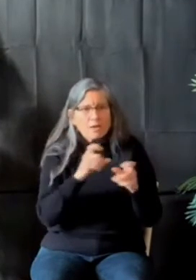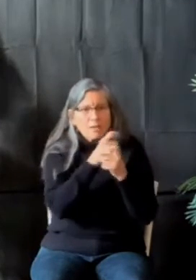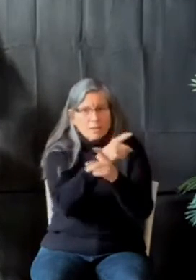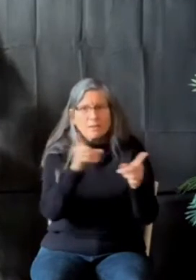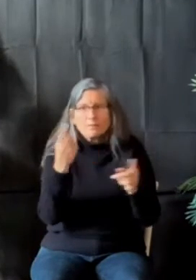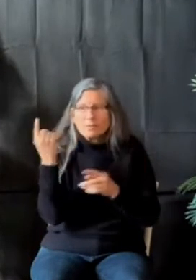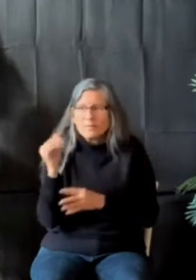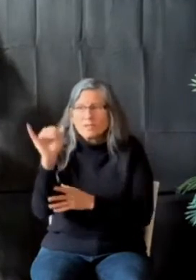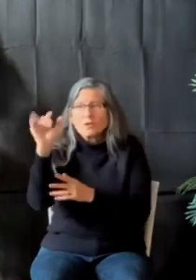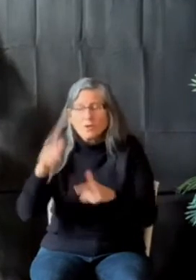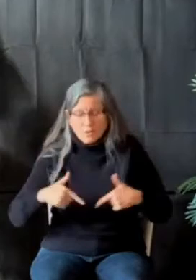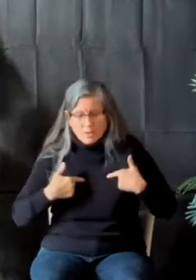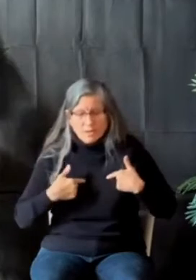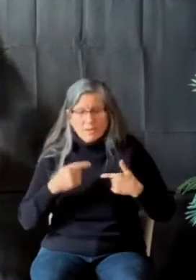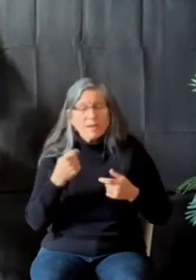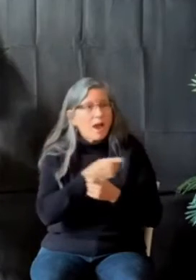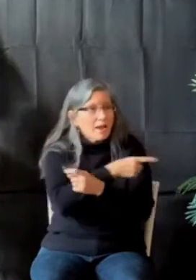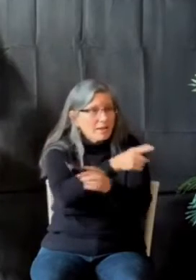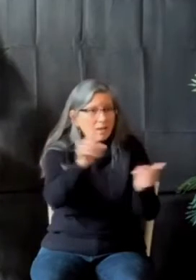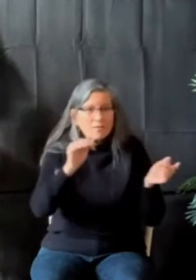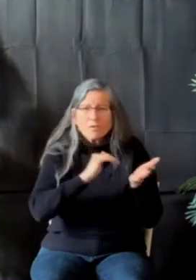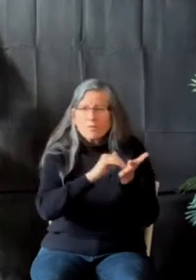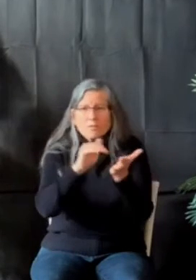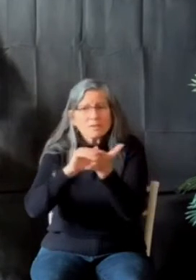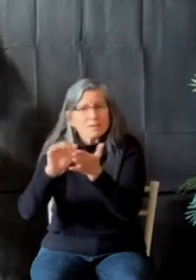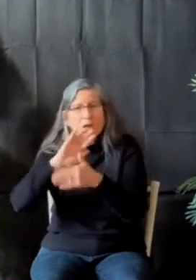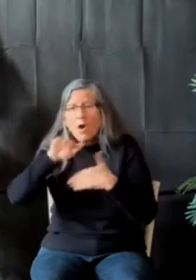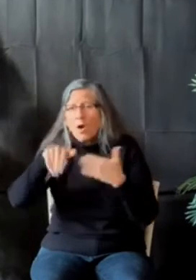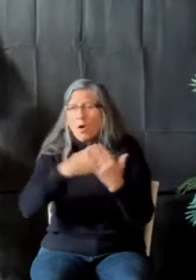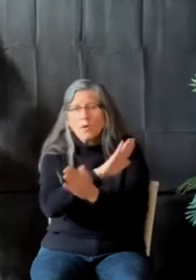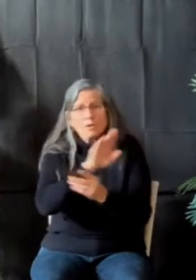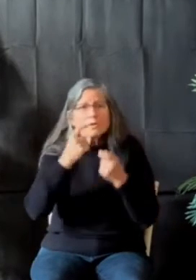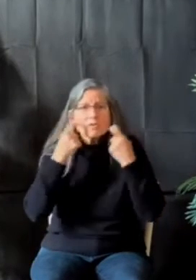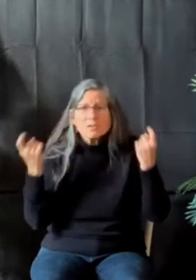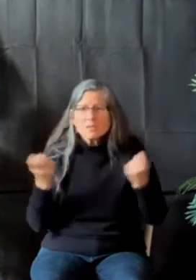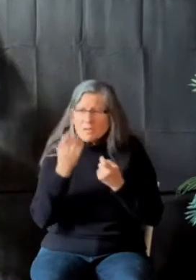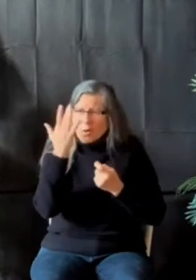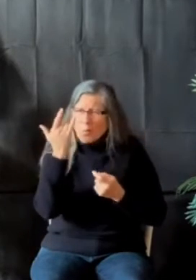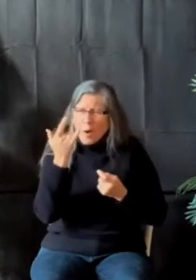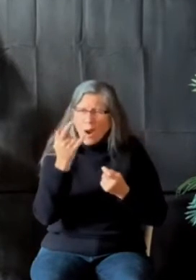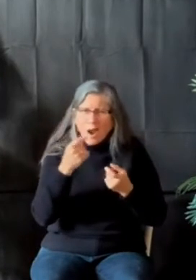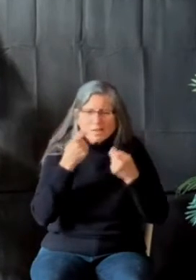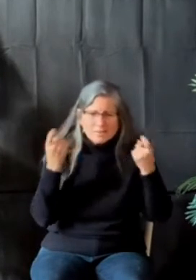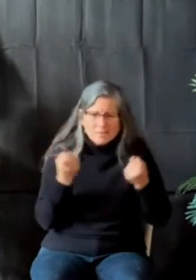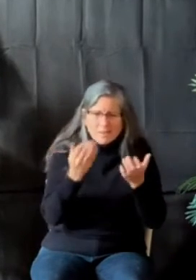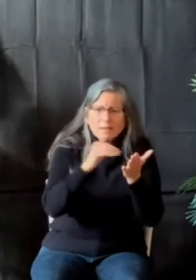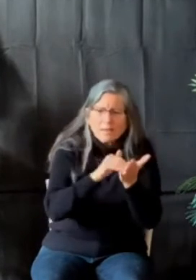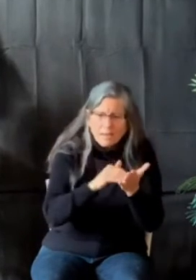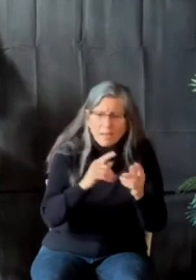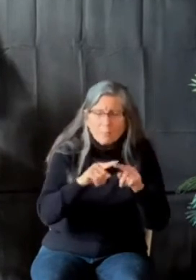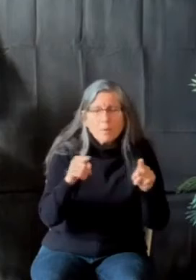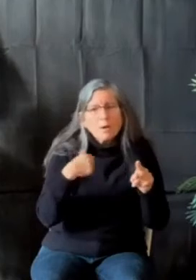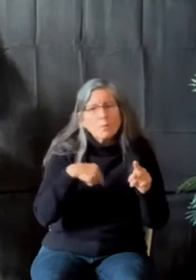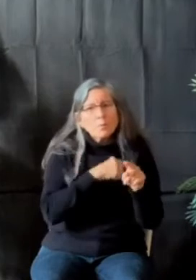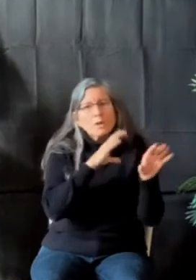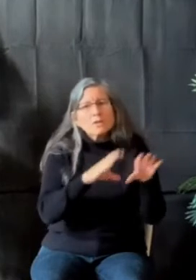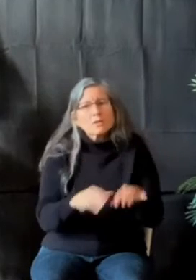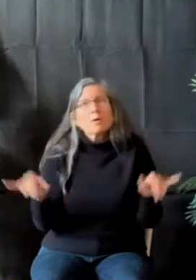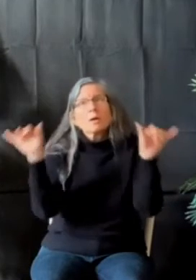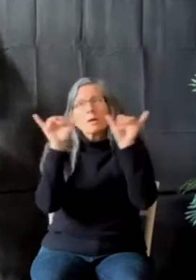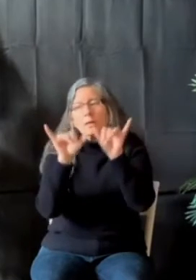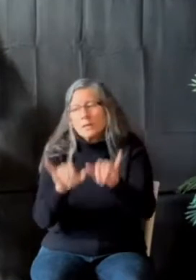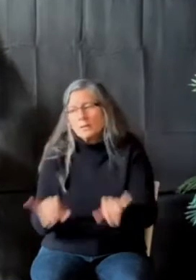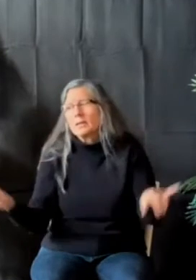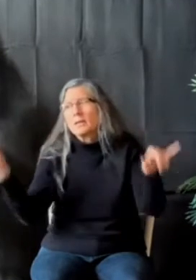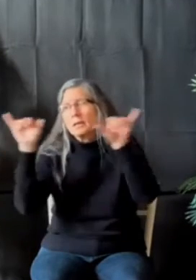eternal life. I gave you forgiveness of all of your sin. Why would you go back into it? And yet we do time and time and time. Am I